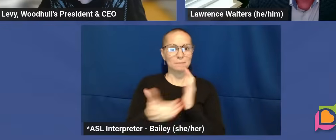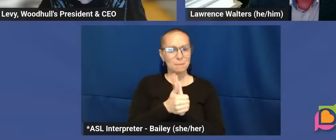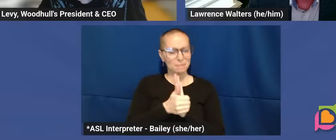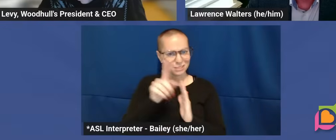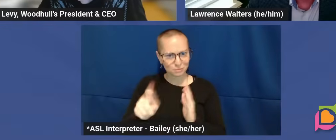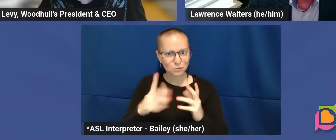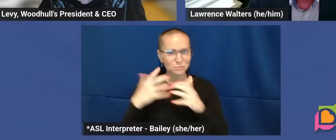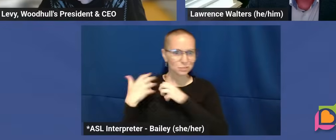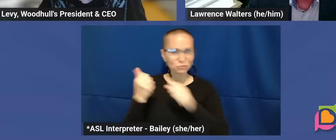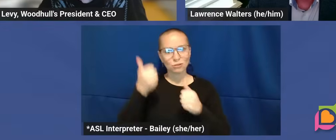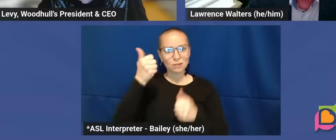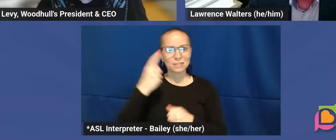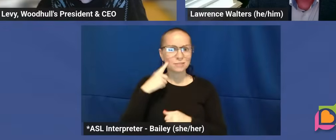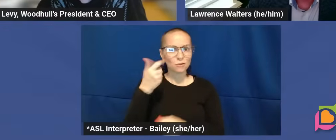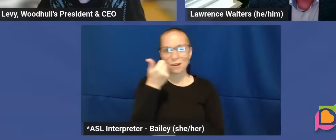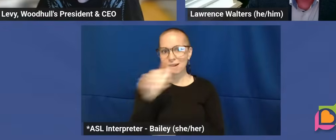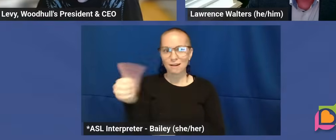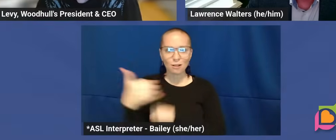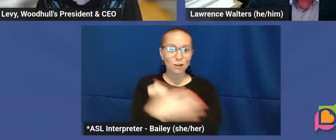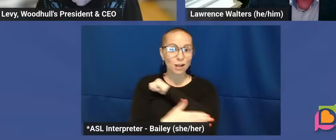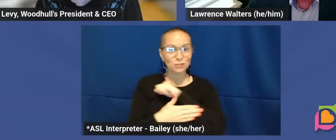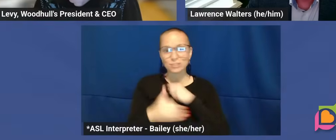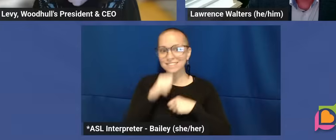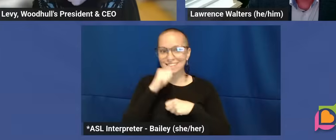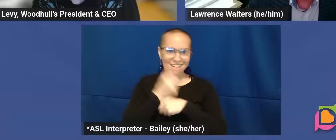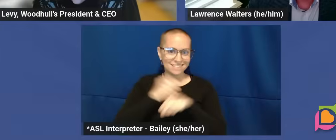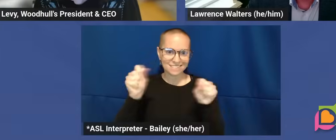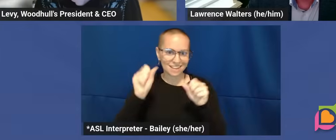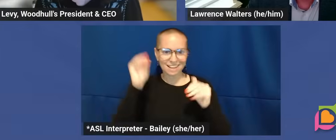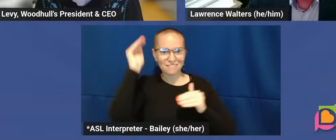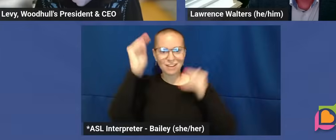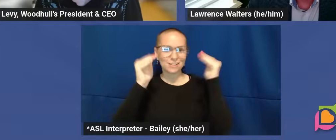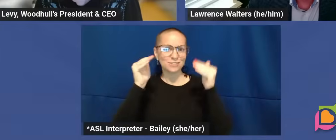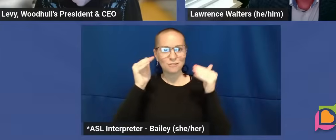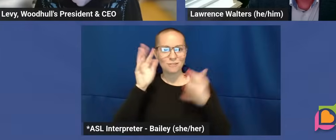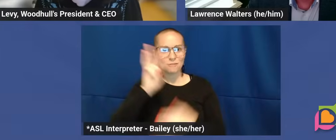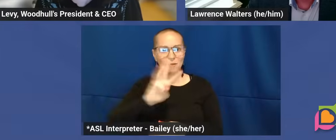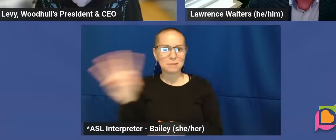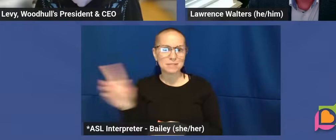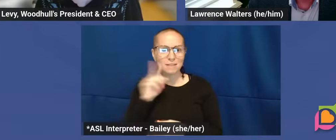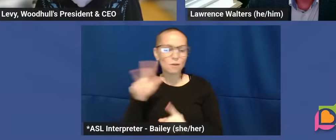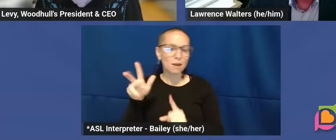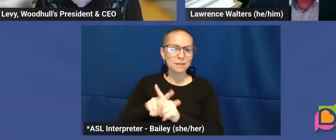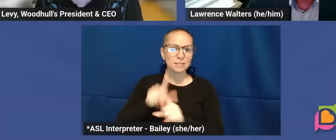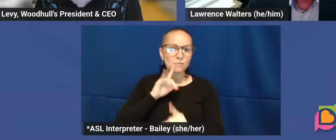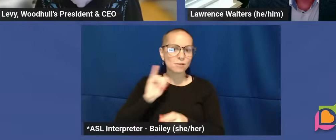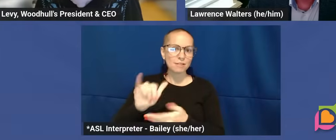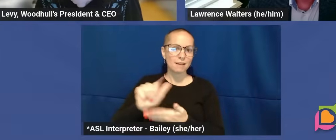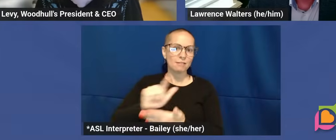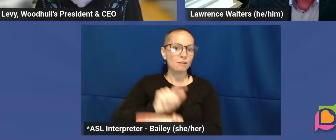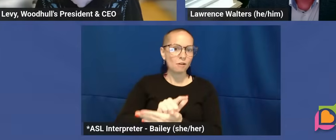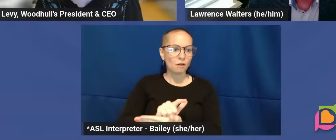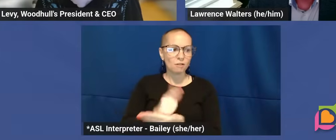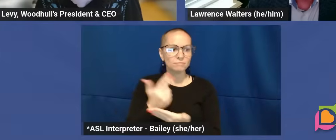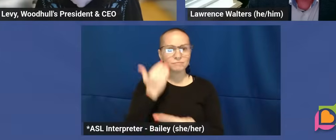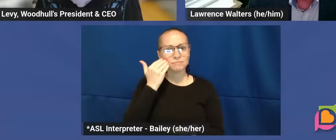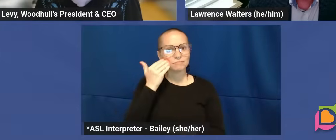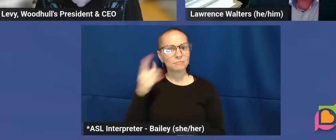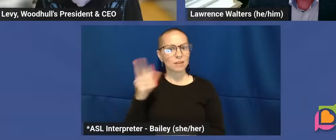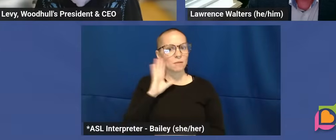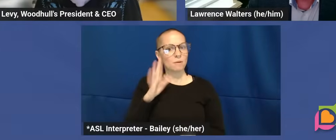of any country, did not save adult website operators from application of this law, they'll likely